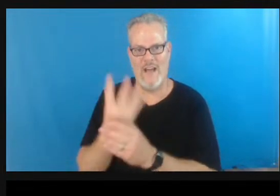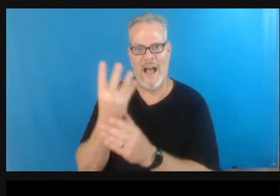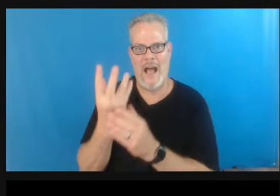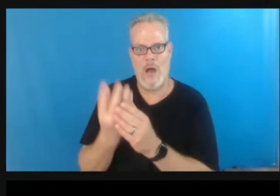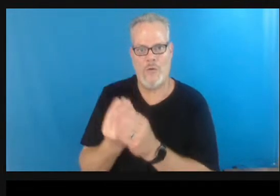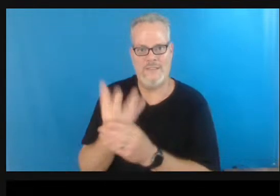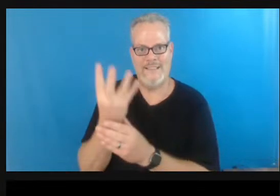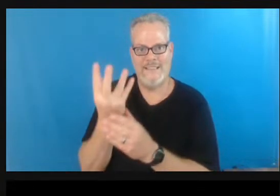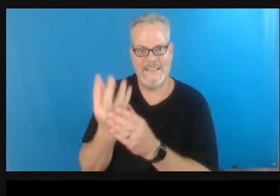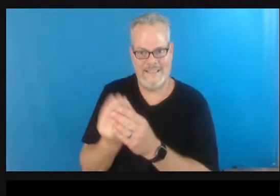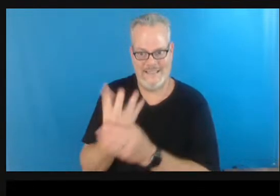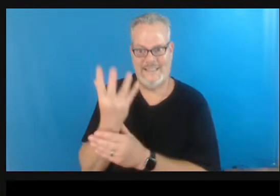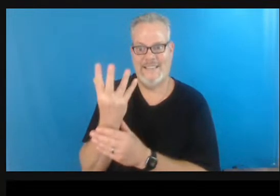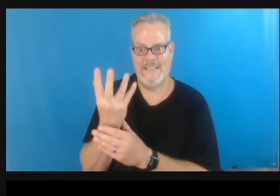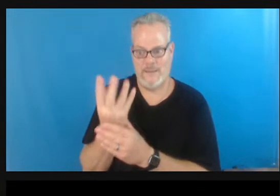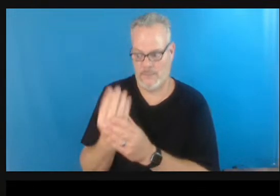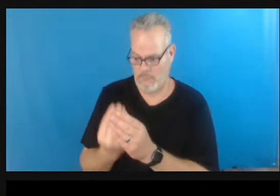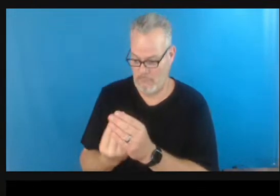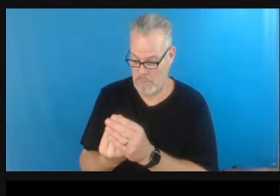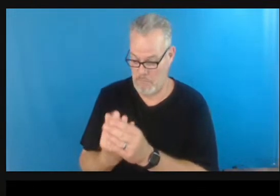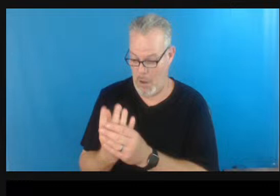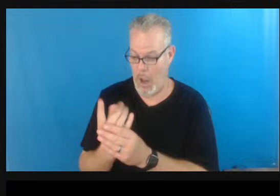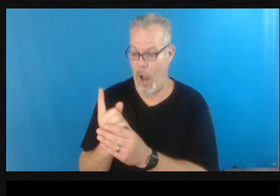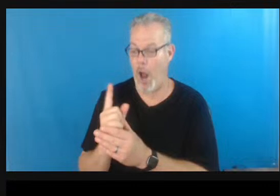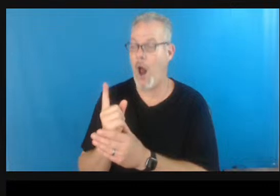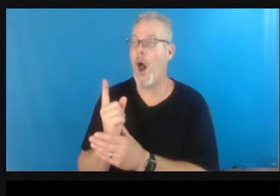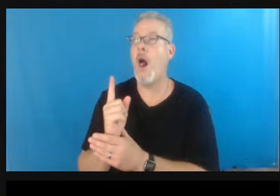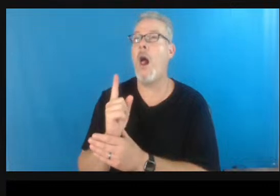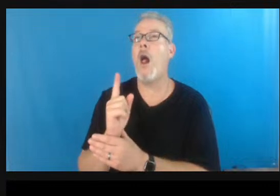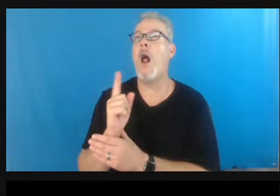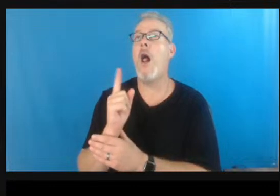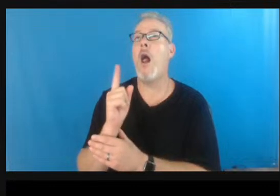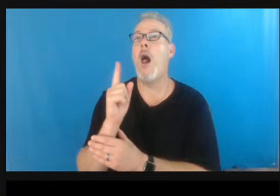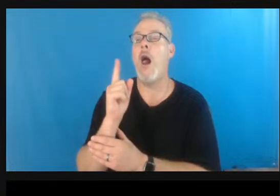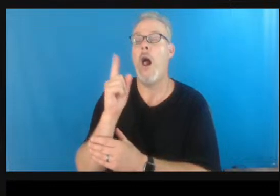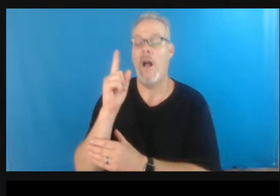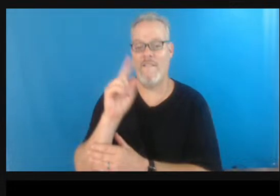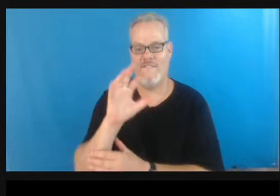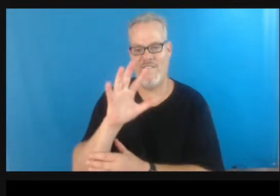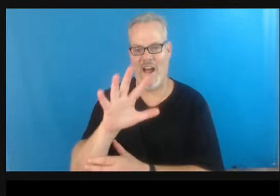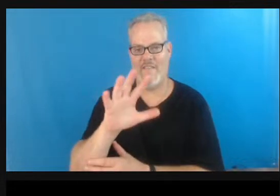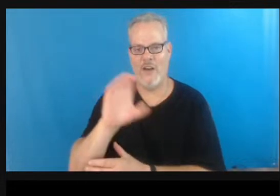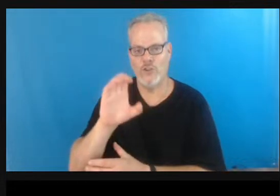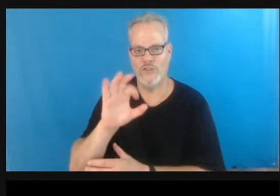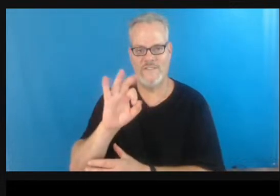They grew quickly to over 500 feet high, 150 meters,